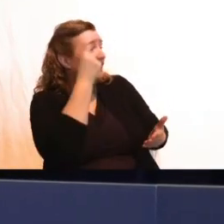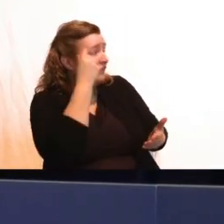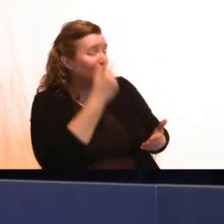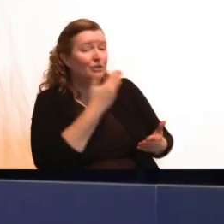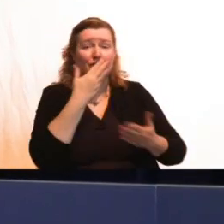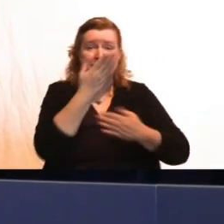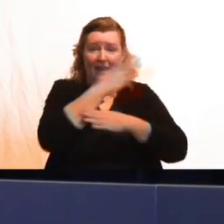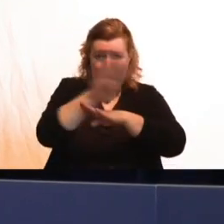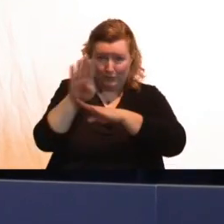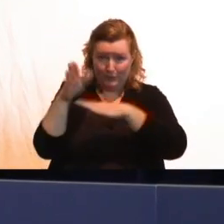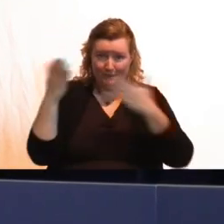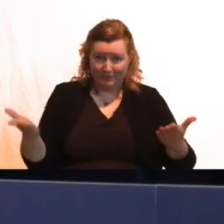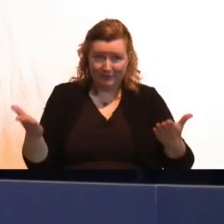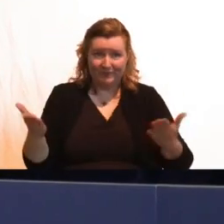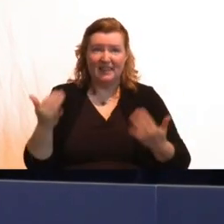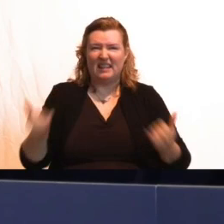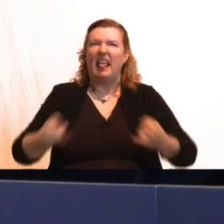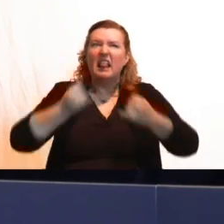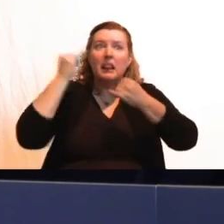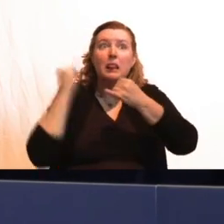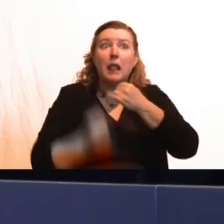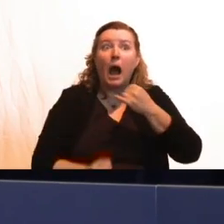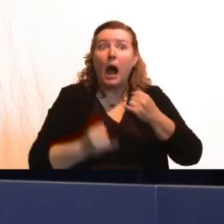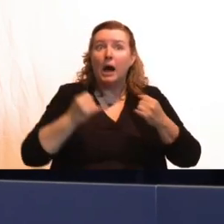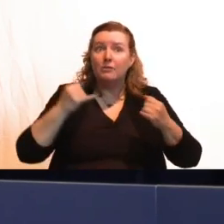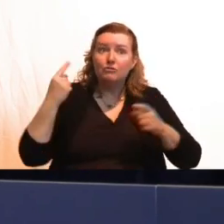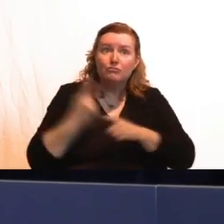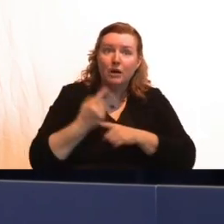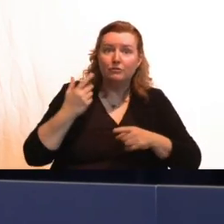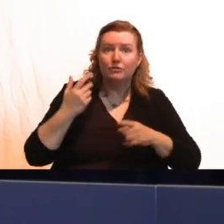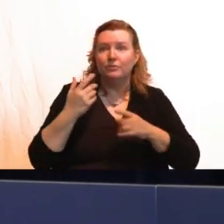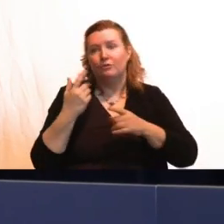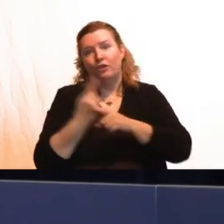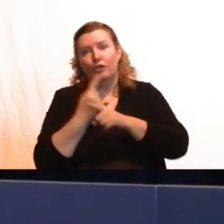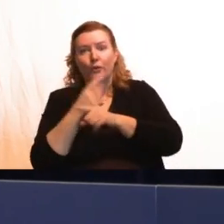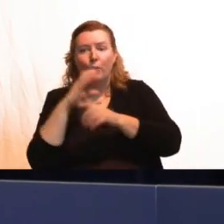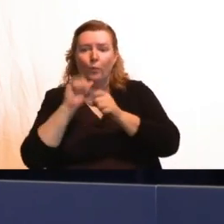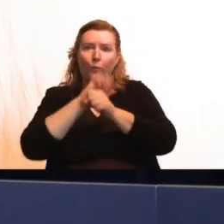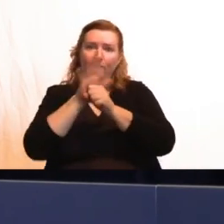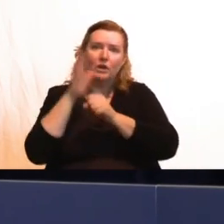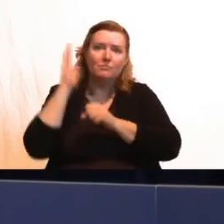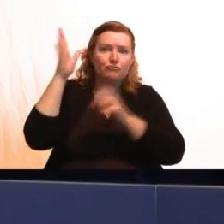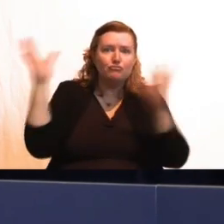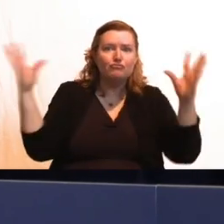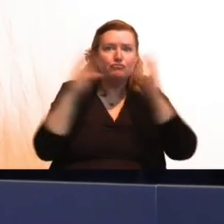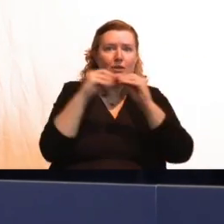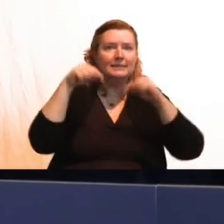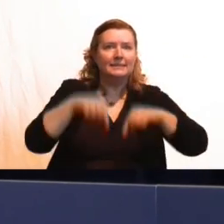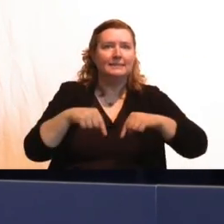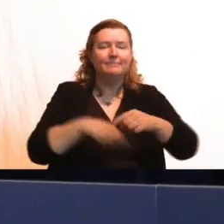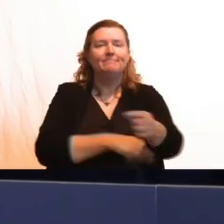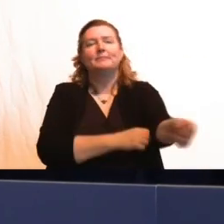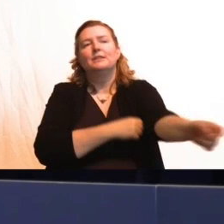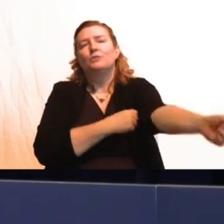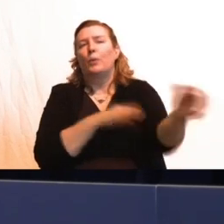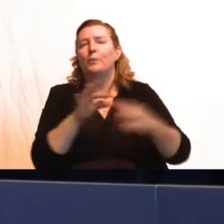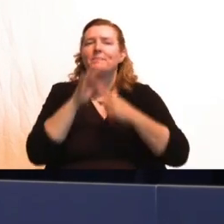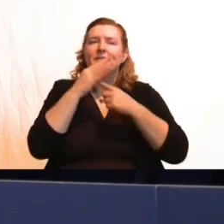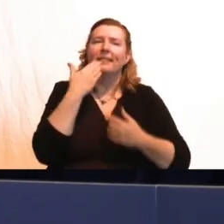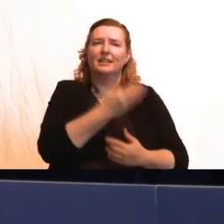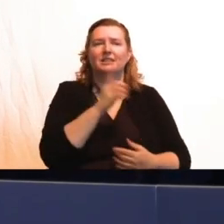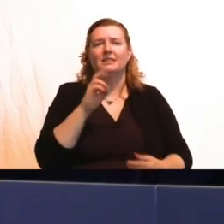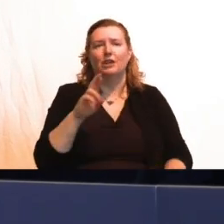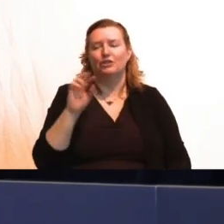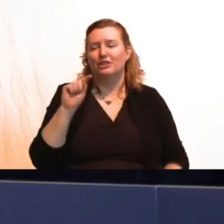want to start by saying a special word of thanks to Dr. Tan and Dr. Lifshitz and the entire team at the